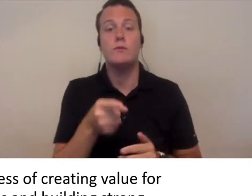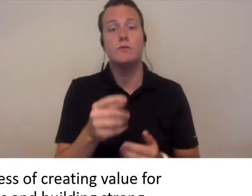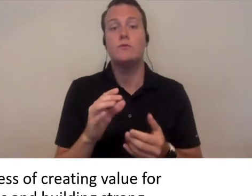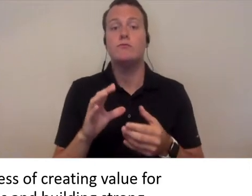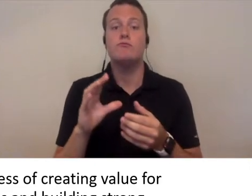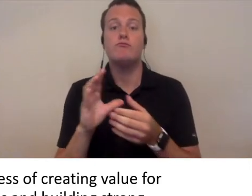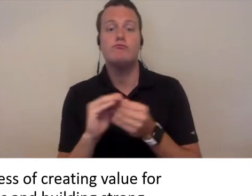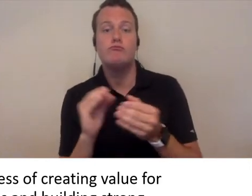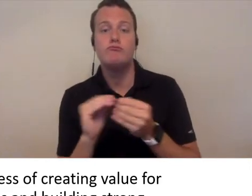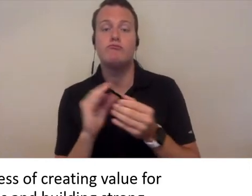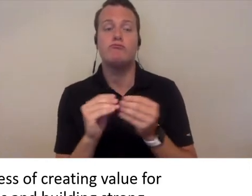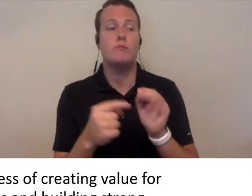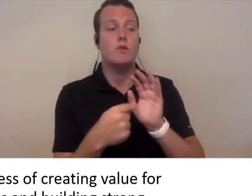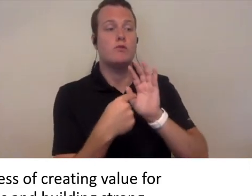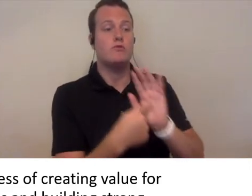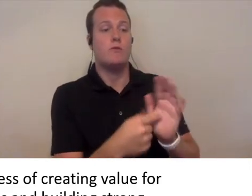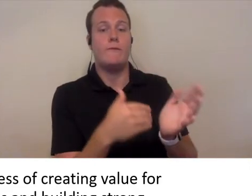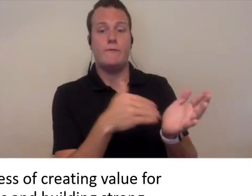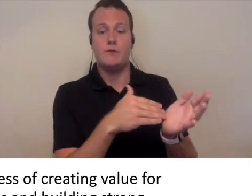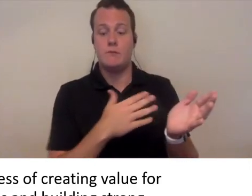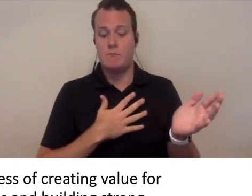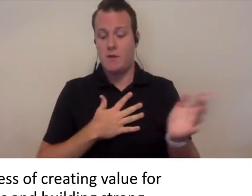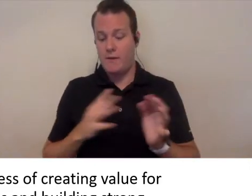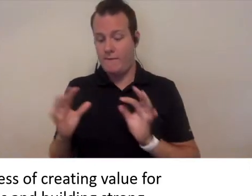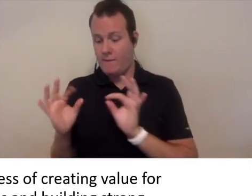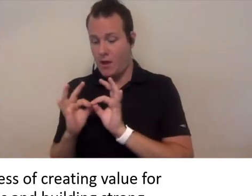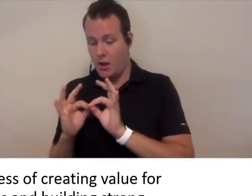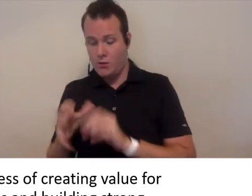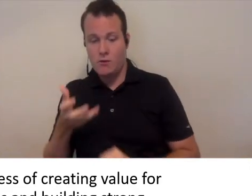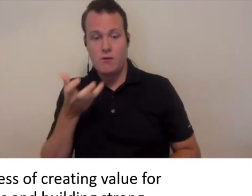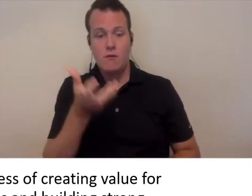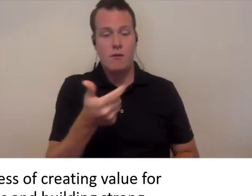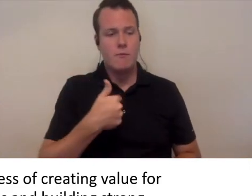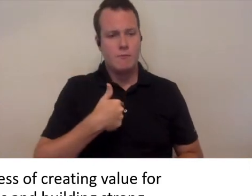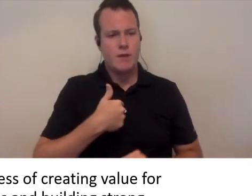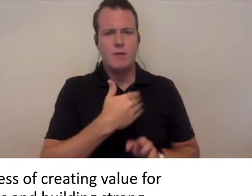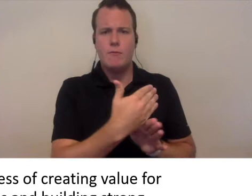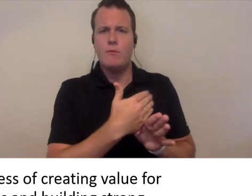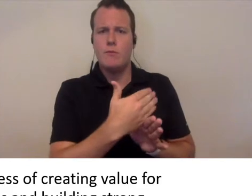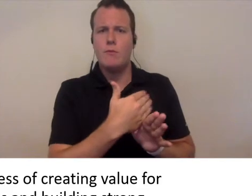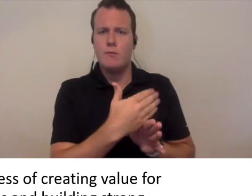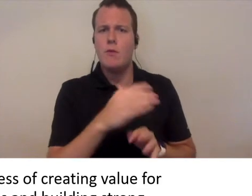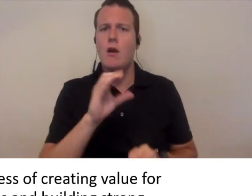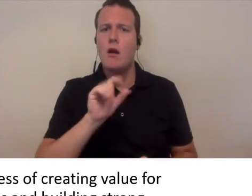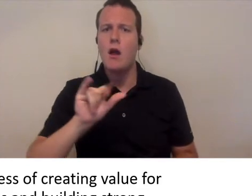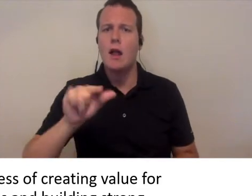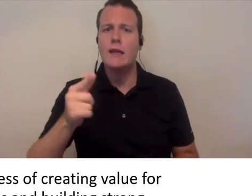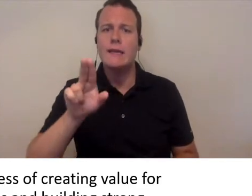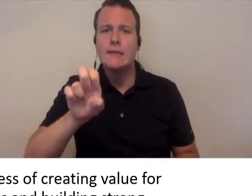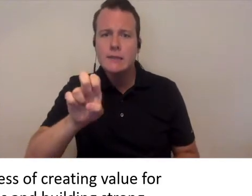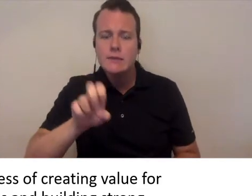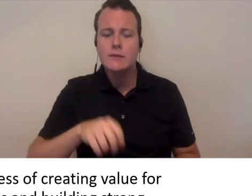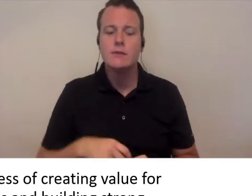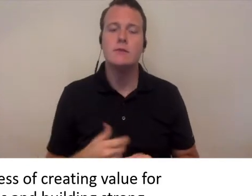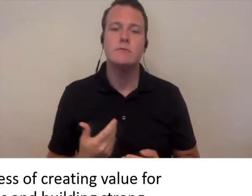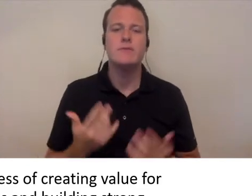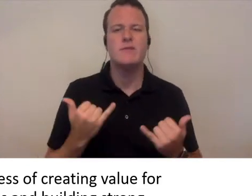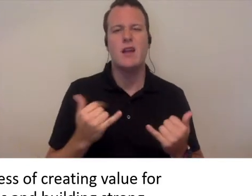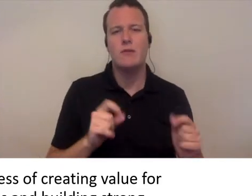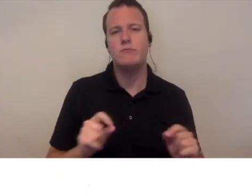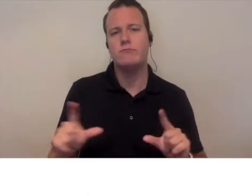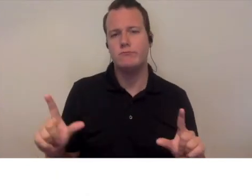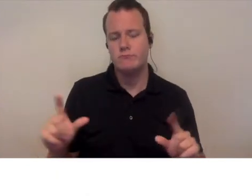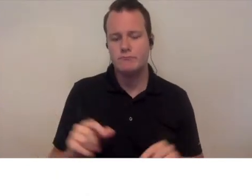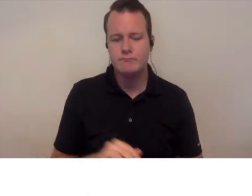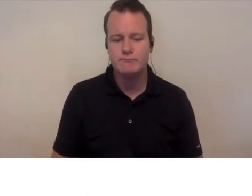showing physicians the value that you bring to them as a colleague. And we'll talk more about that as we go along. So let's go to the